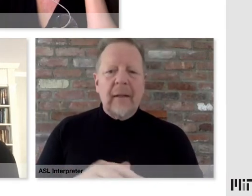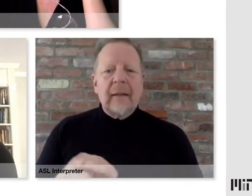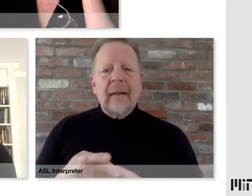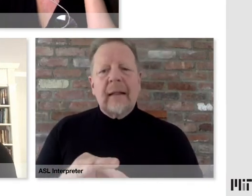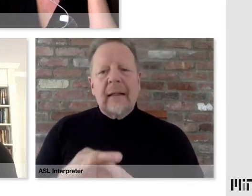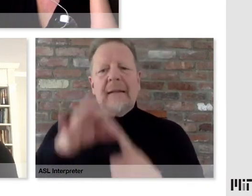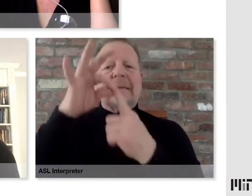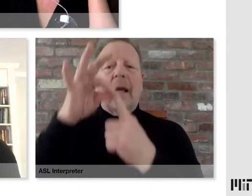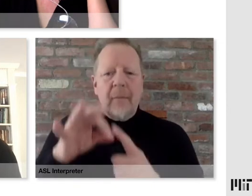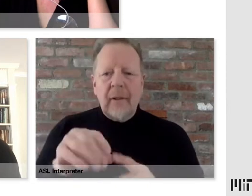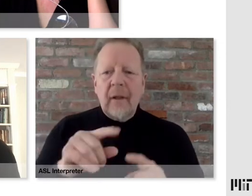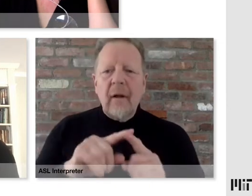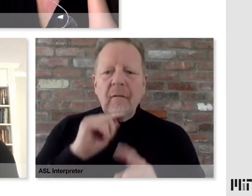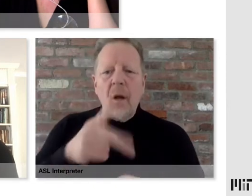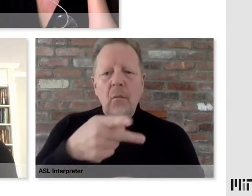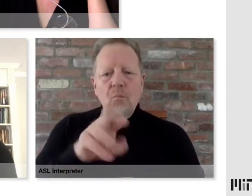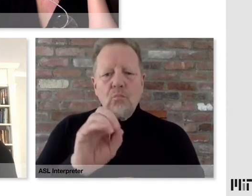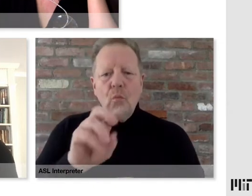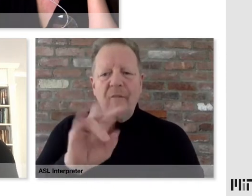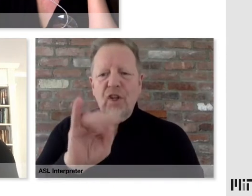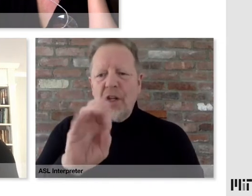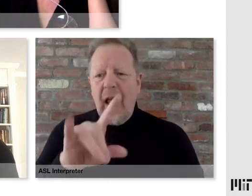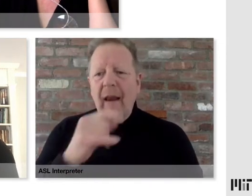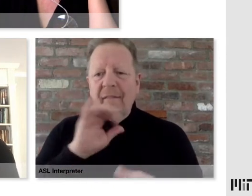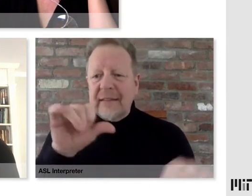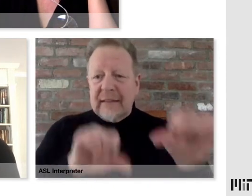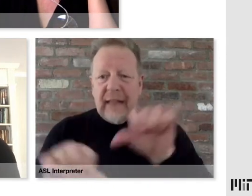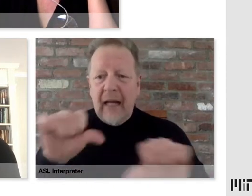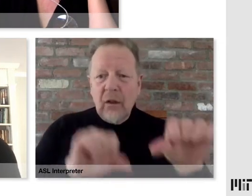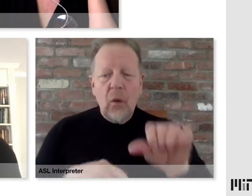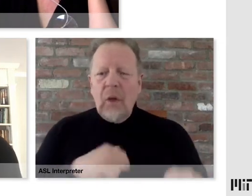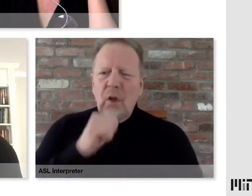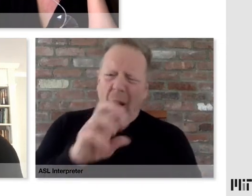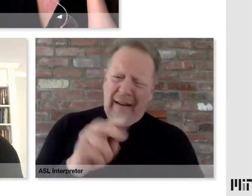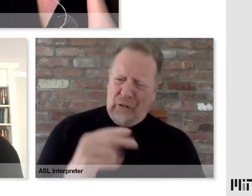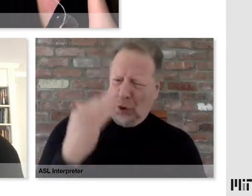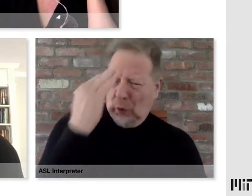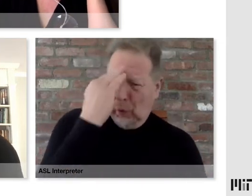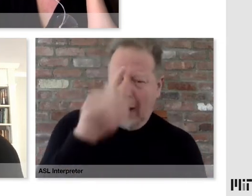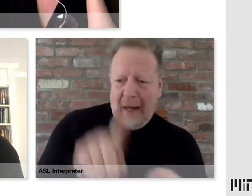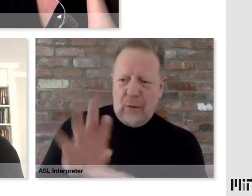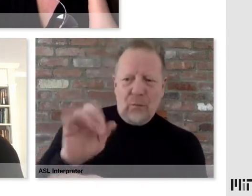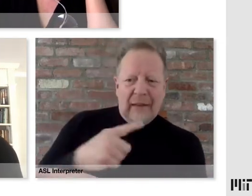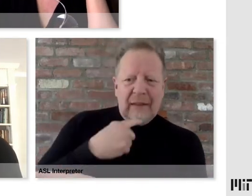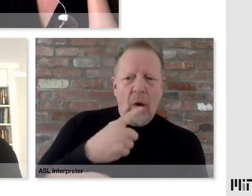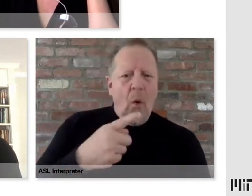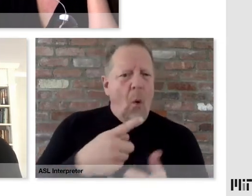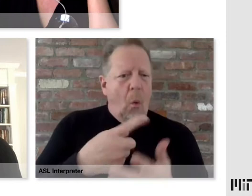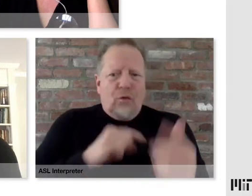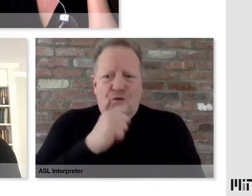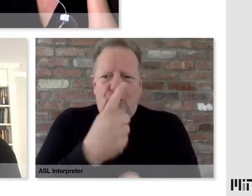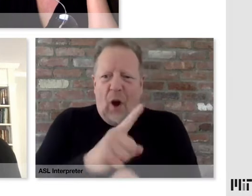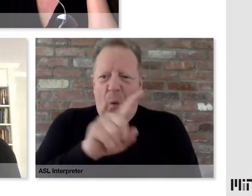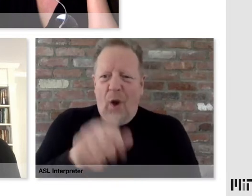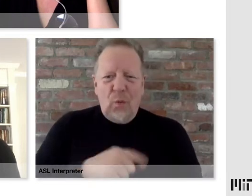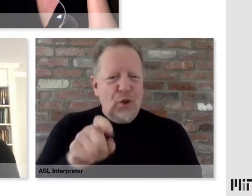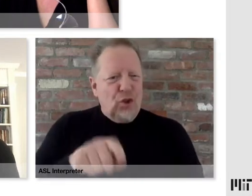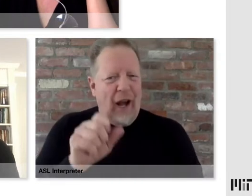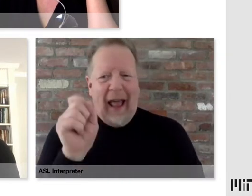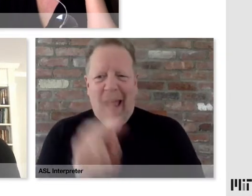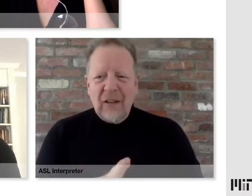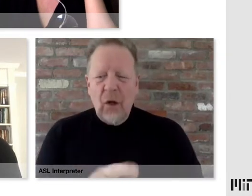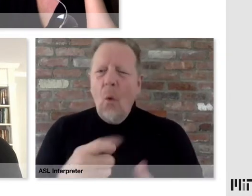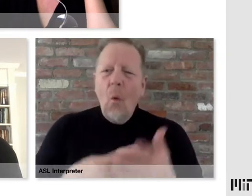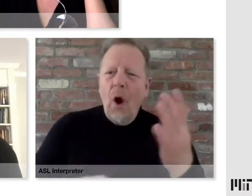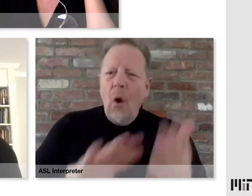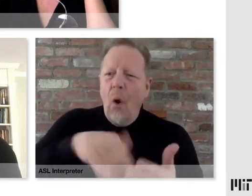of the provisionality of science? Like, we really mm-hmm. don't even know, as Brandon said, what is the right question to ask? What are all mm-hmm. the